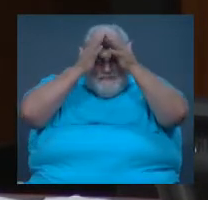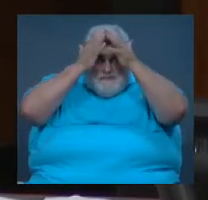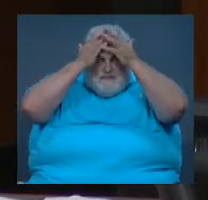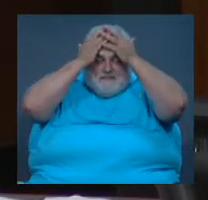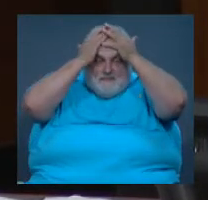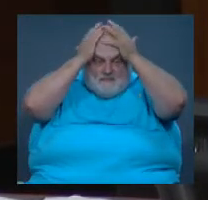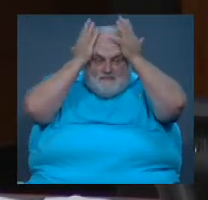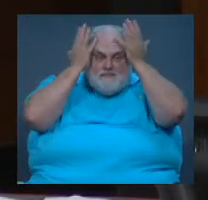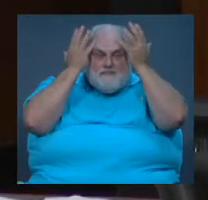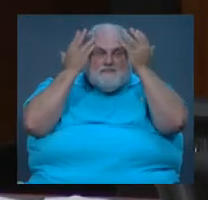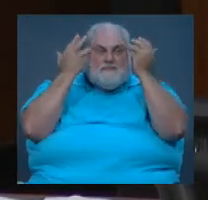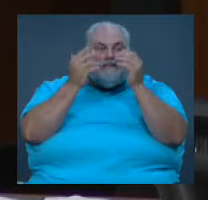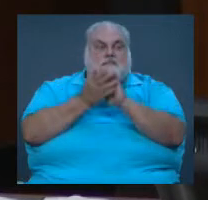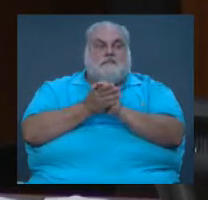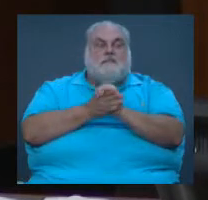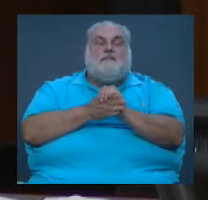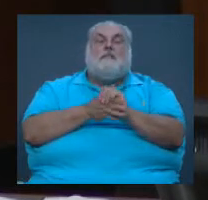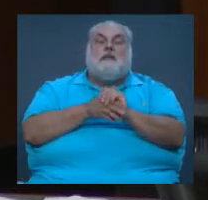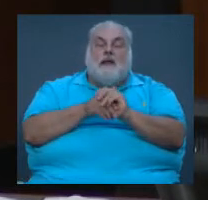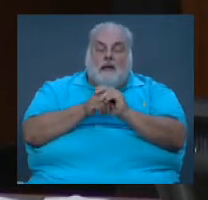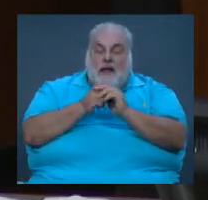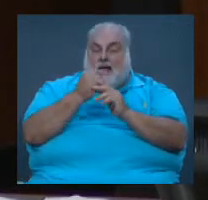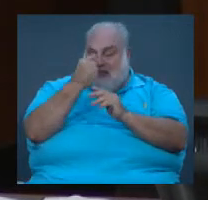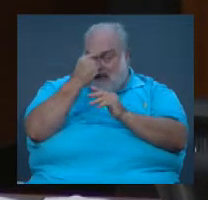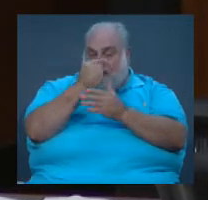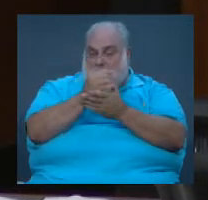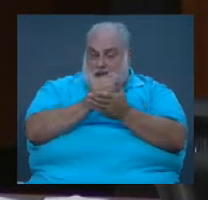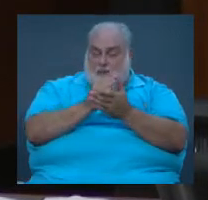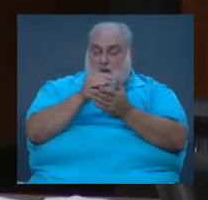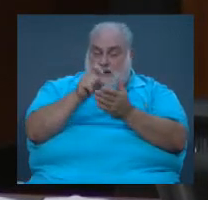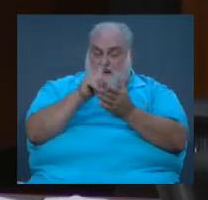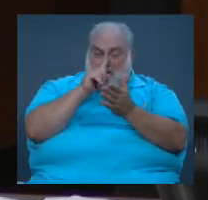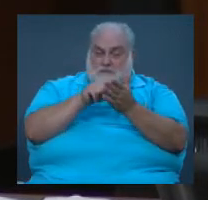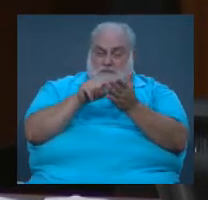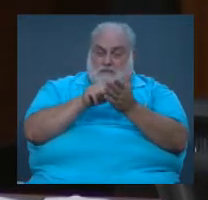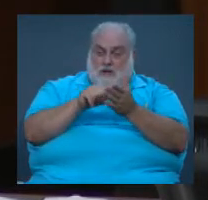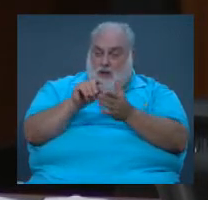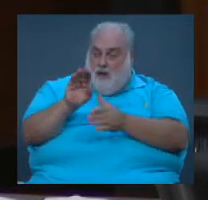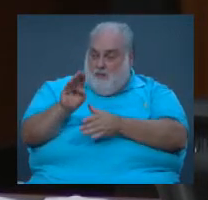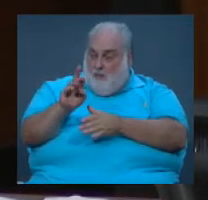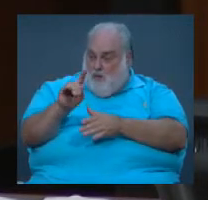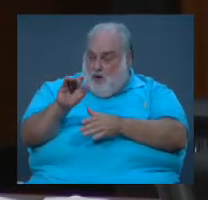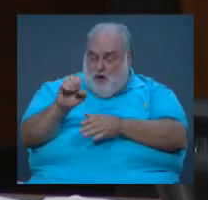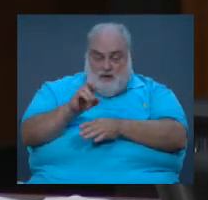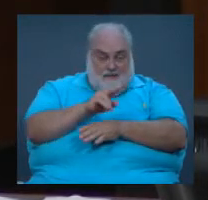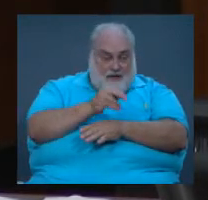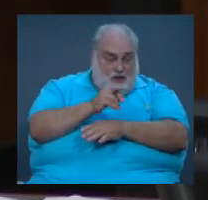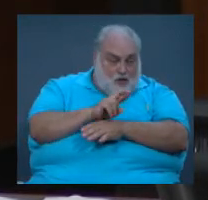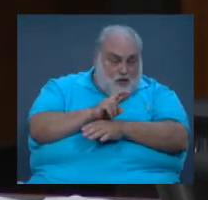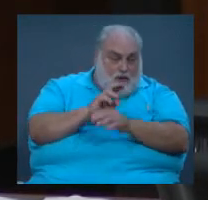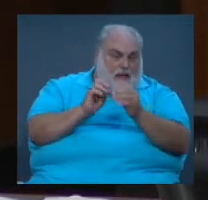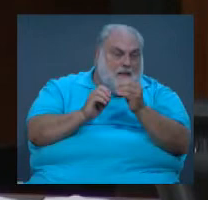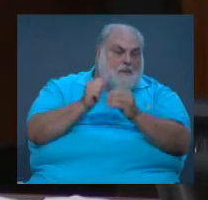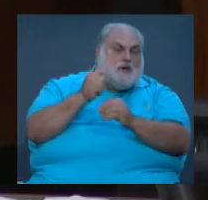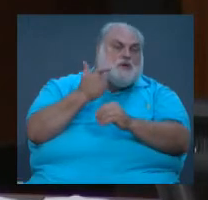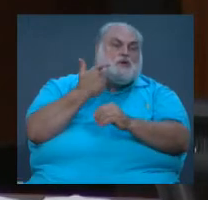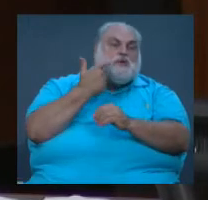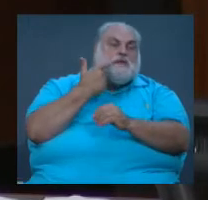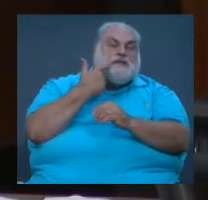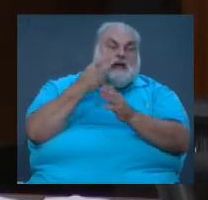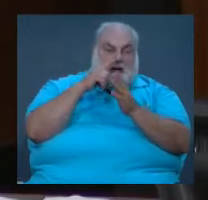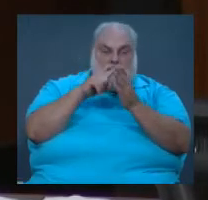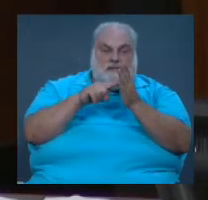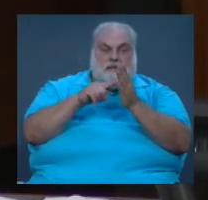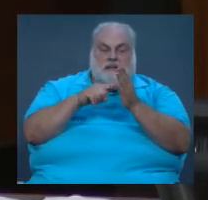Well, I think it's something that we need to entertain, looking at Bruce, Victor, latest research